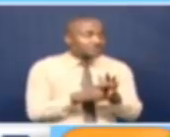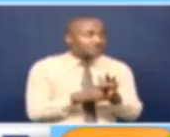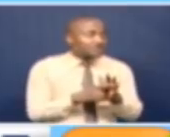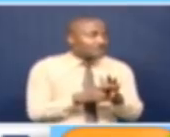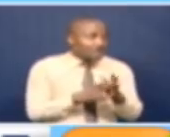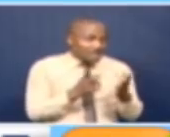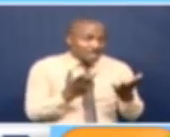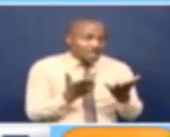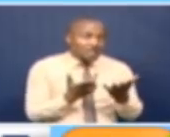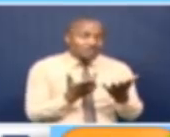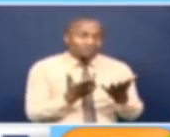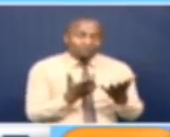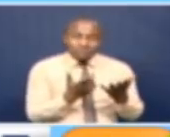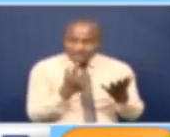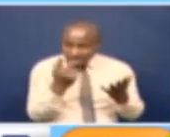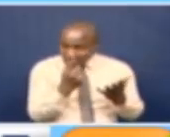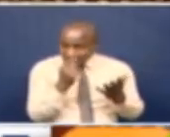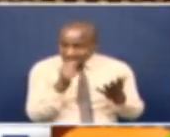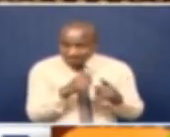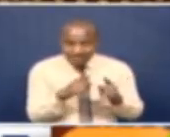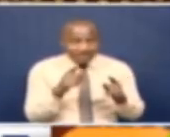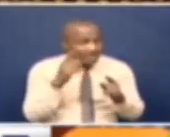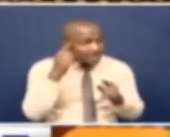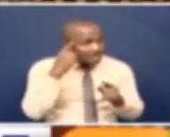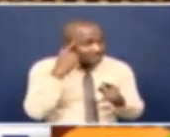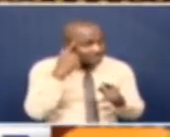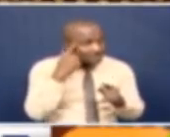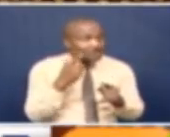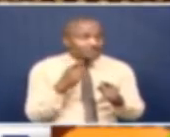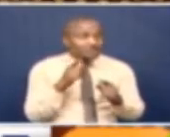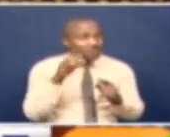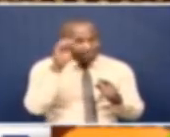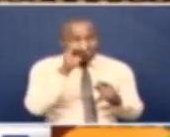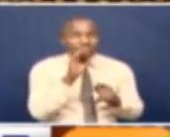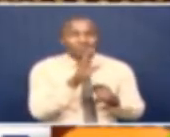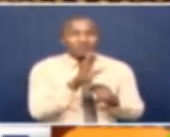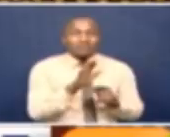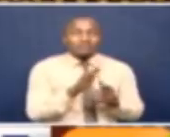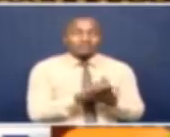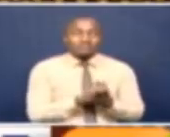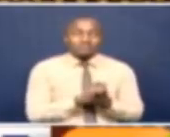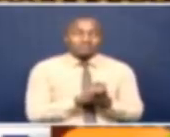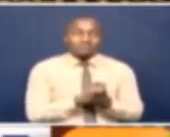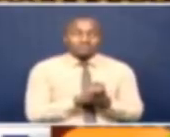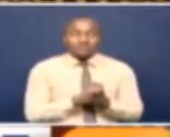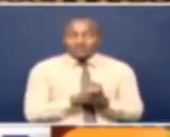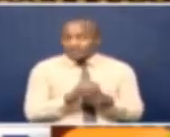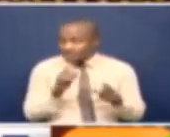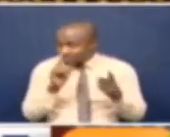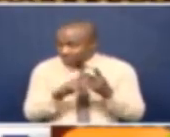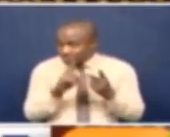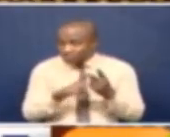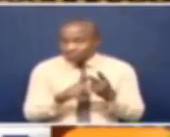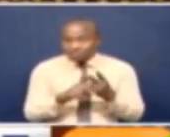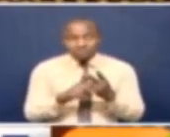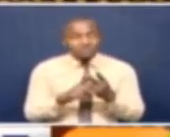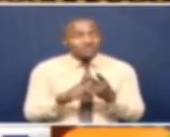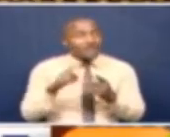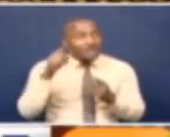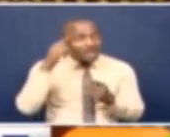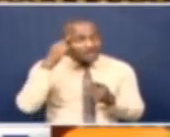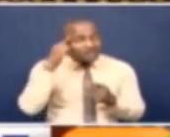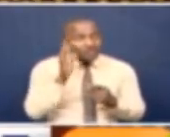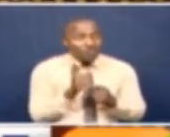single tract, so it's probably your opinion. So I think it's an opinion. Let him be. Sure. Number two, I think